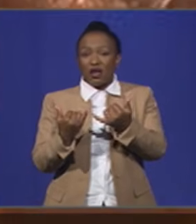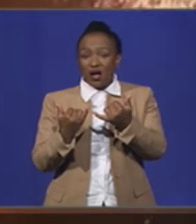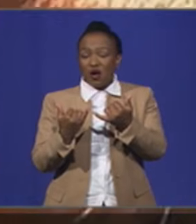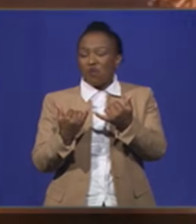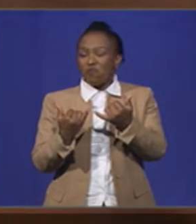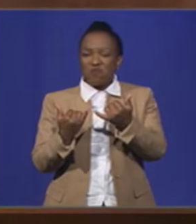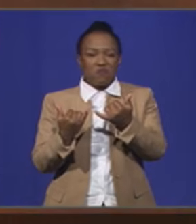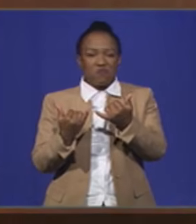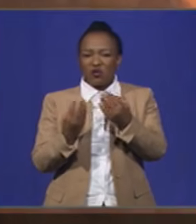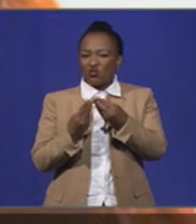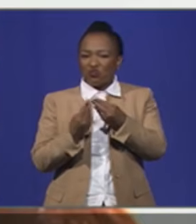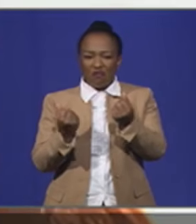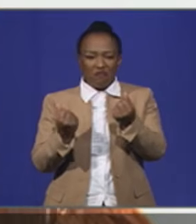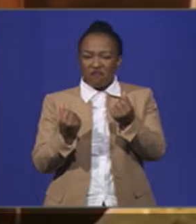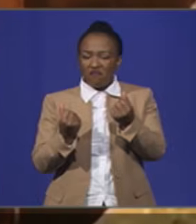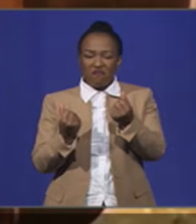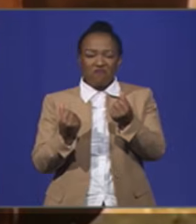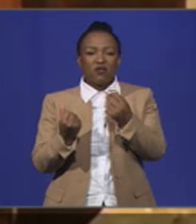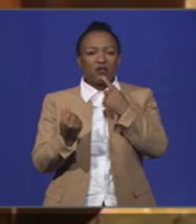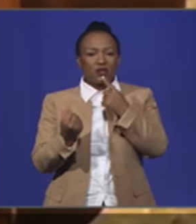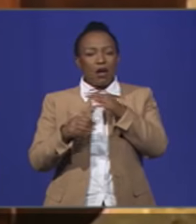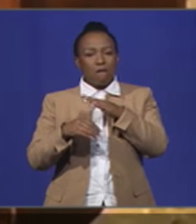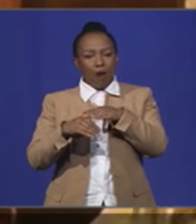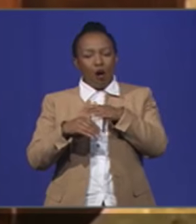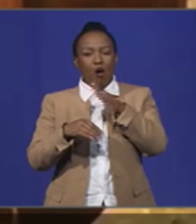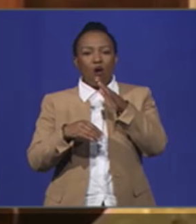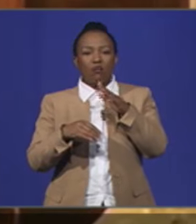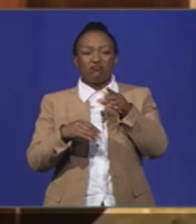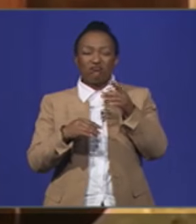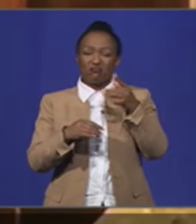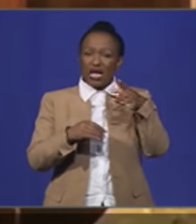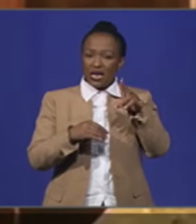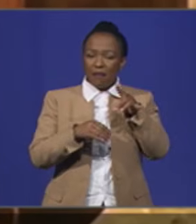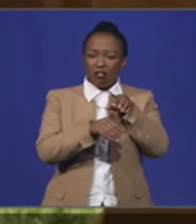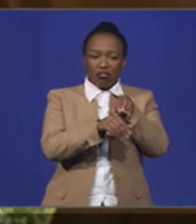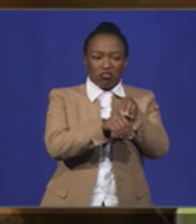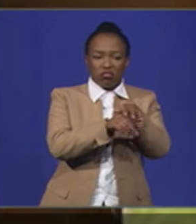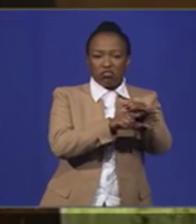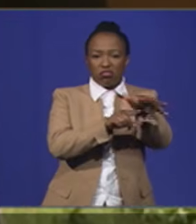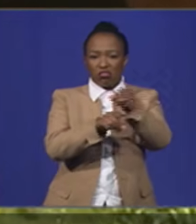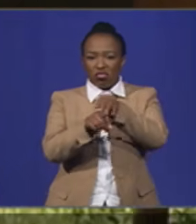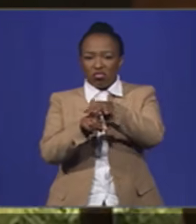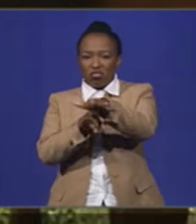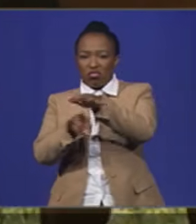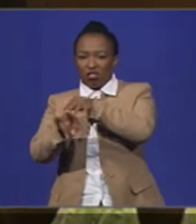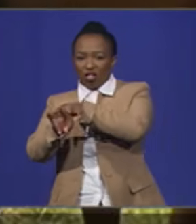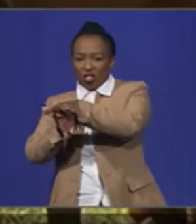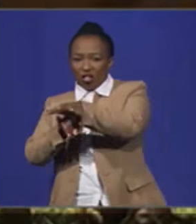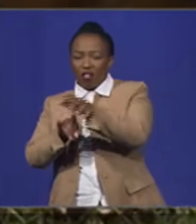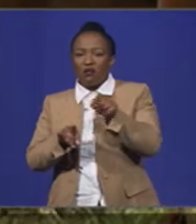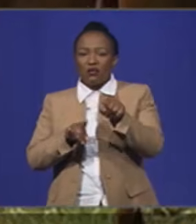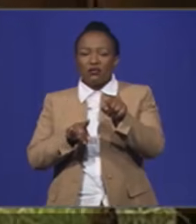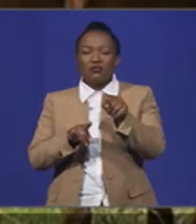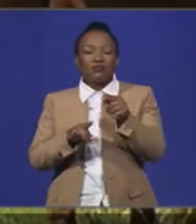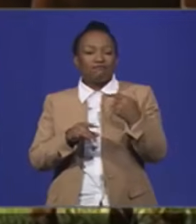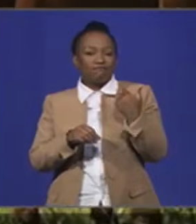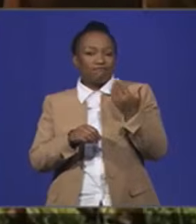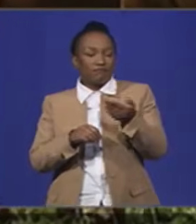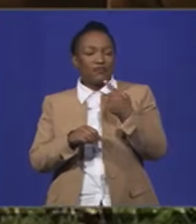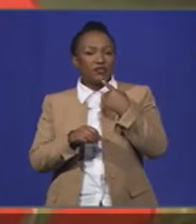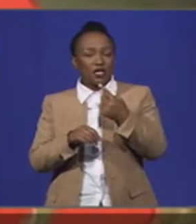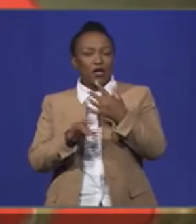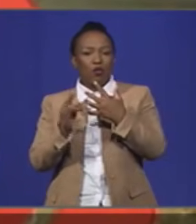re dipalopalo di bontsha fa go na le koketsego ya ditshwaetso tse di tsweletseng kgwedi le kgwedi. Le fa go le jalo o gateletse gore ba ikaelela go